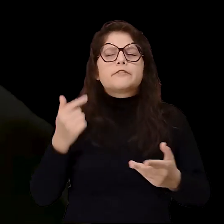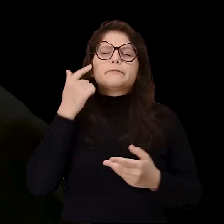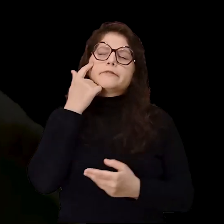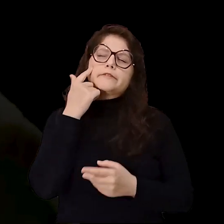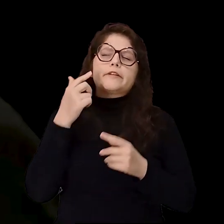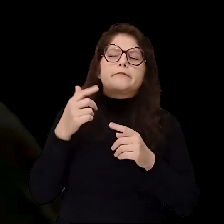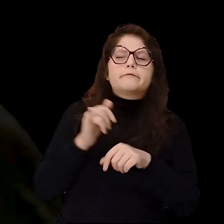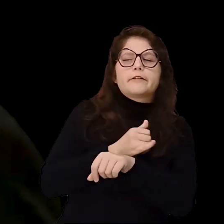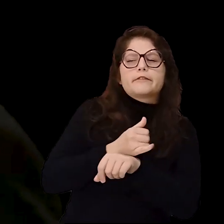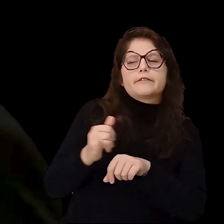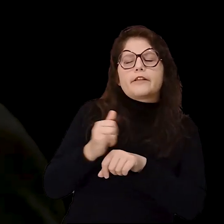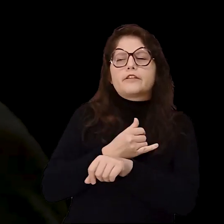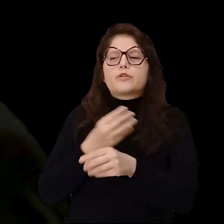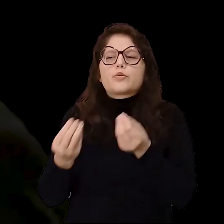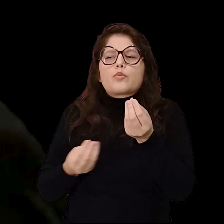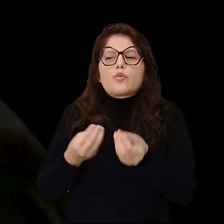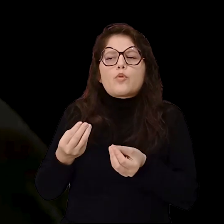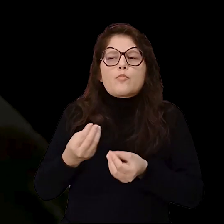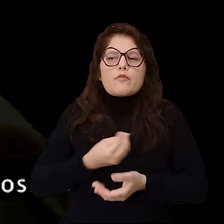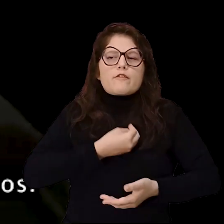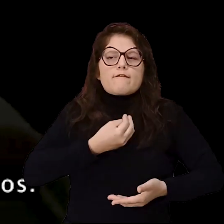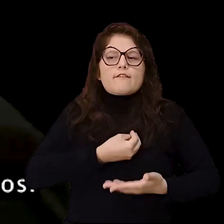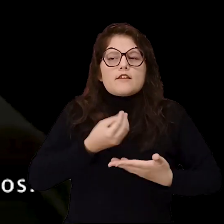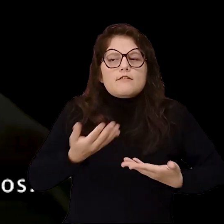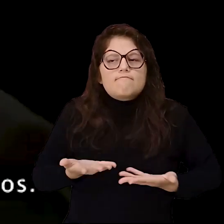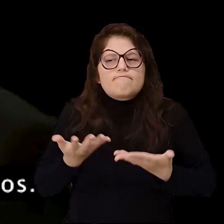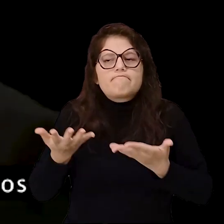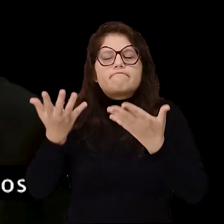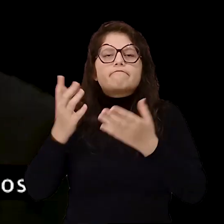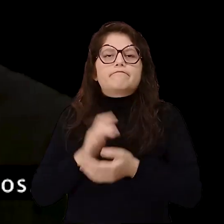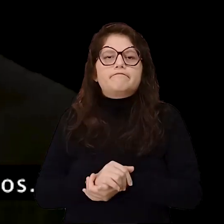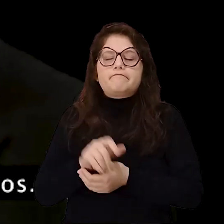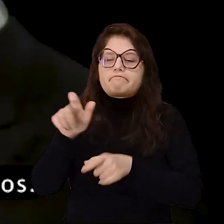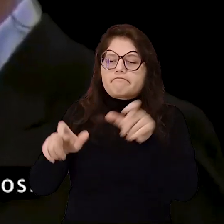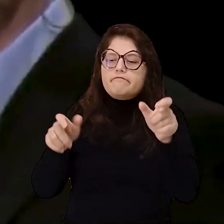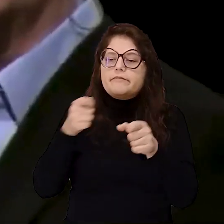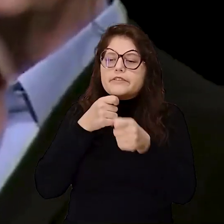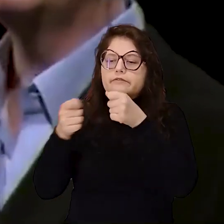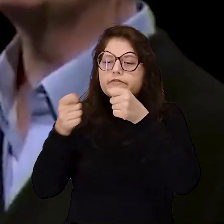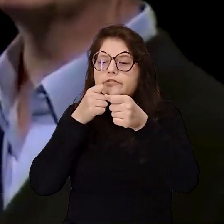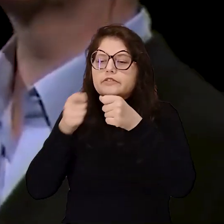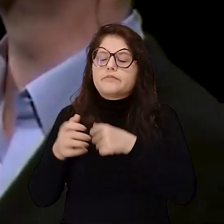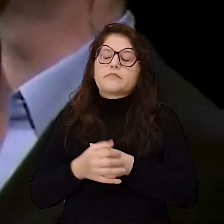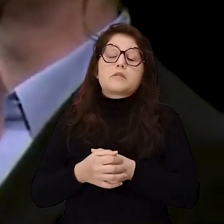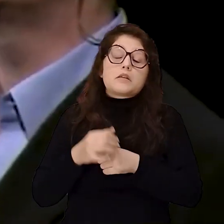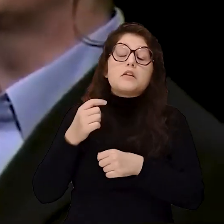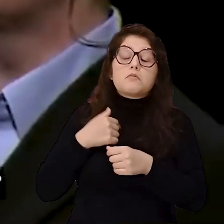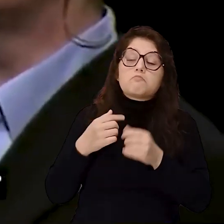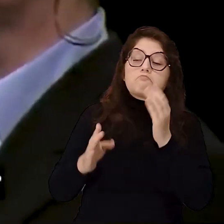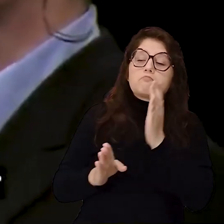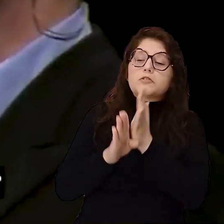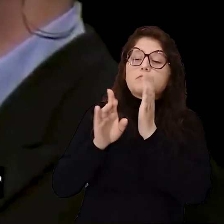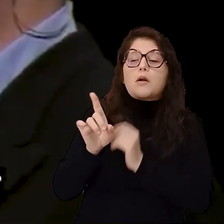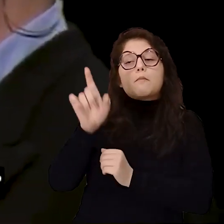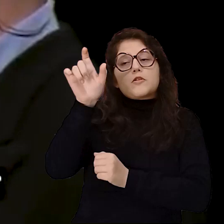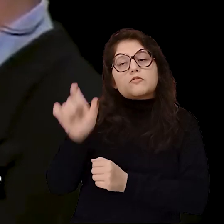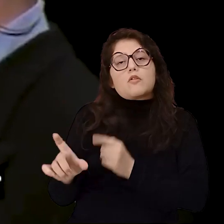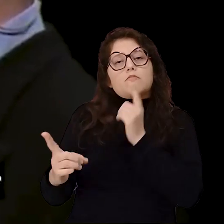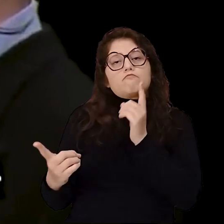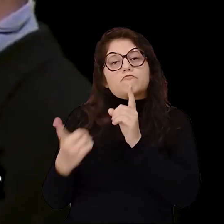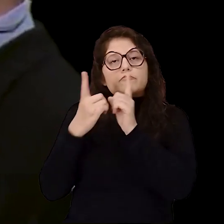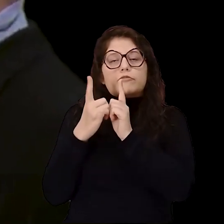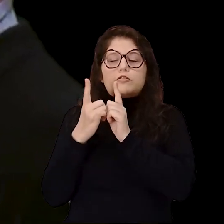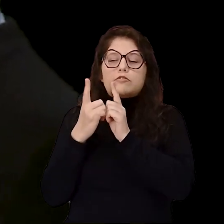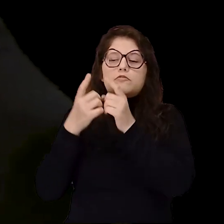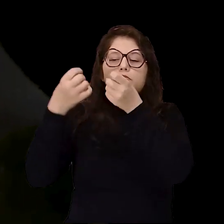out what it is that causes some people to be more resilient than other people. What are the mechanisms that allow people to